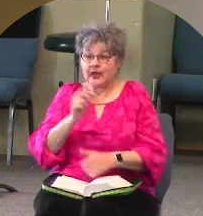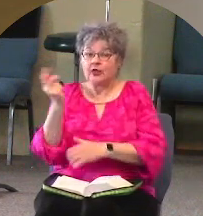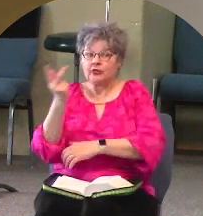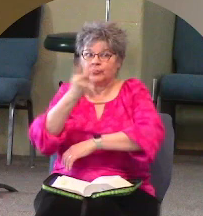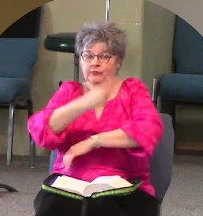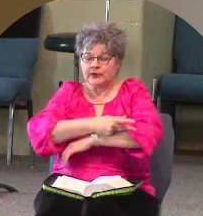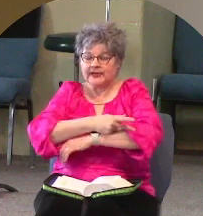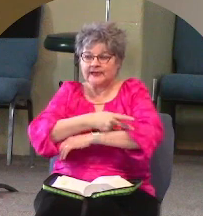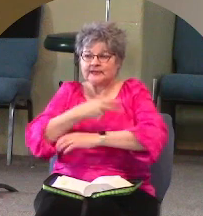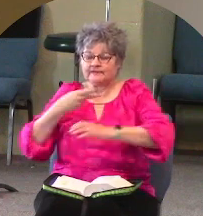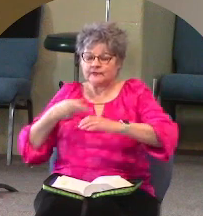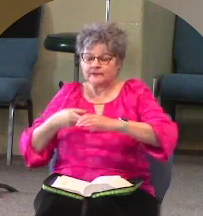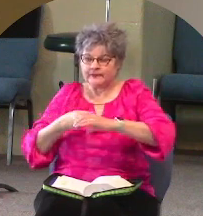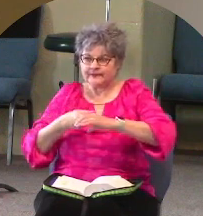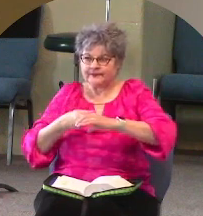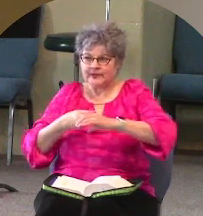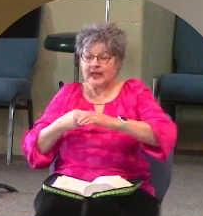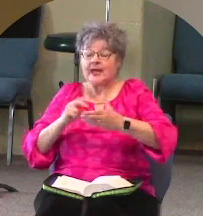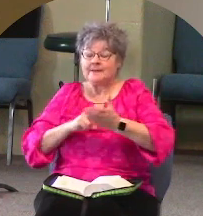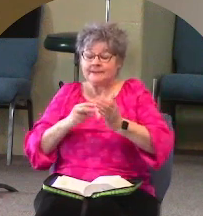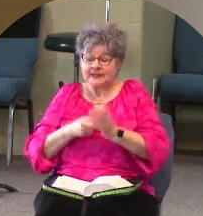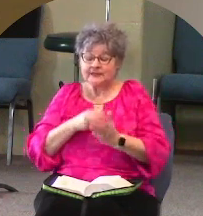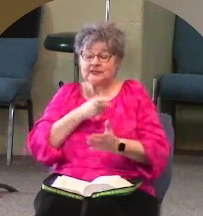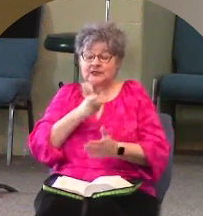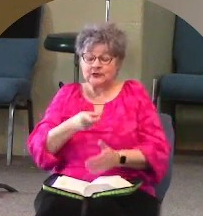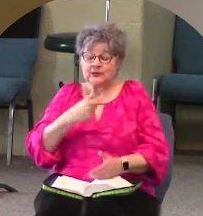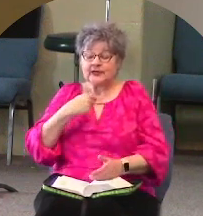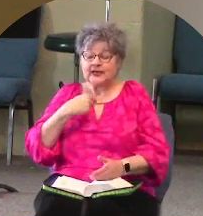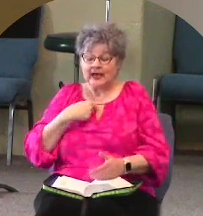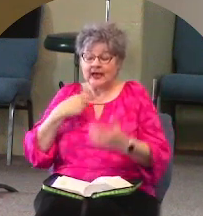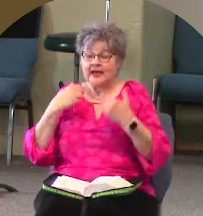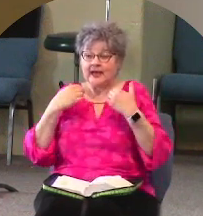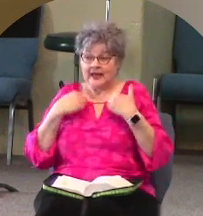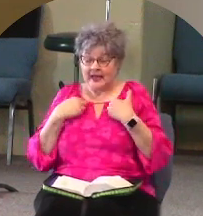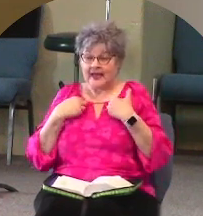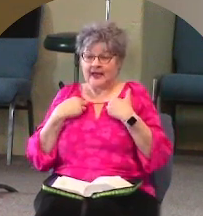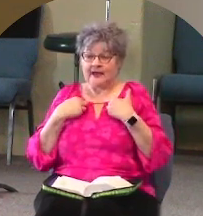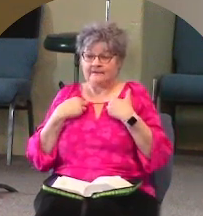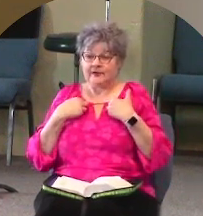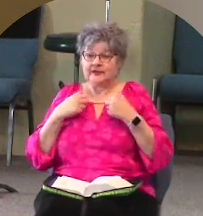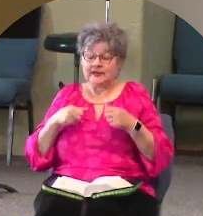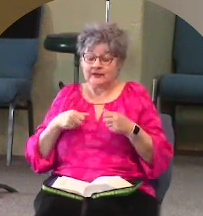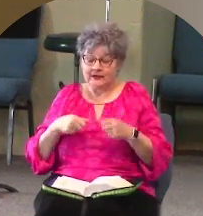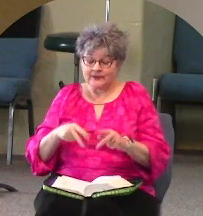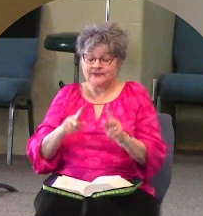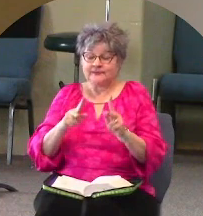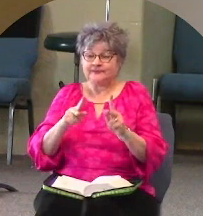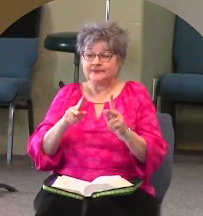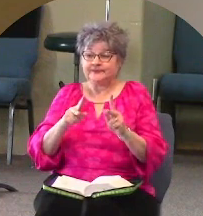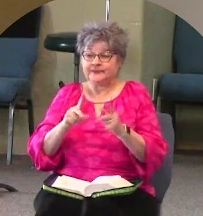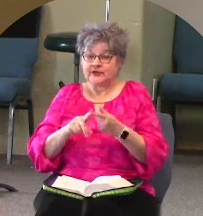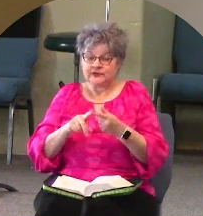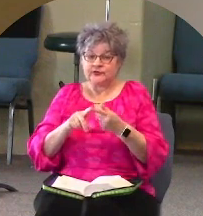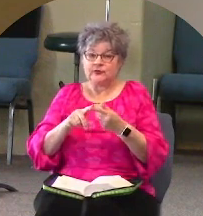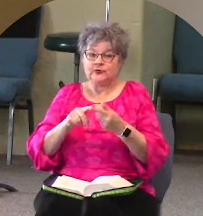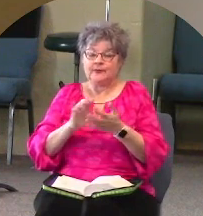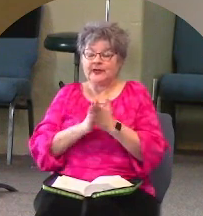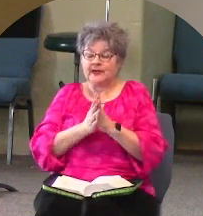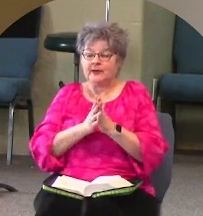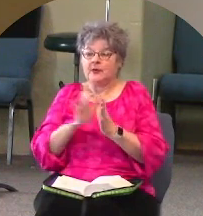after going into the tomb, means that you and I have the opportunity to be white as